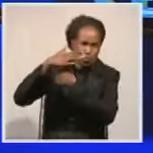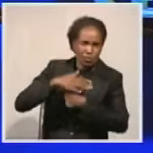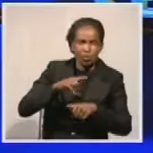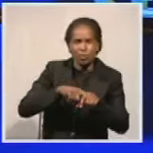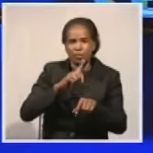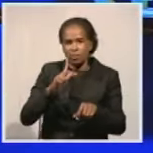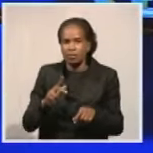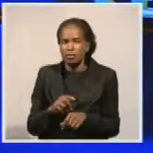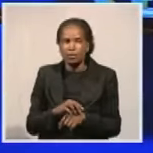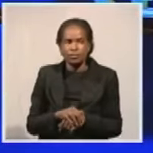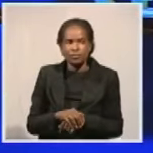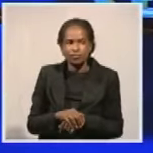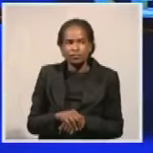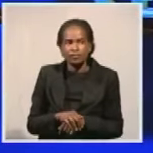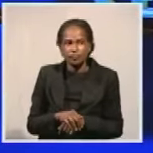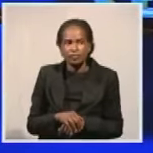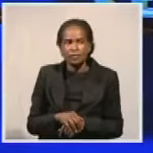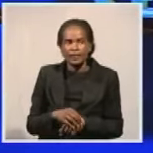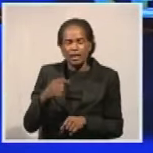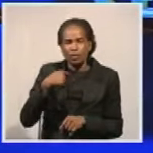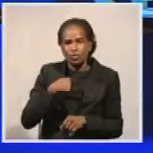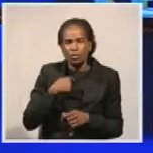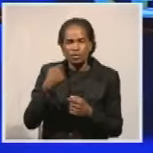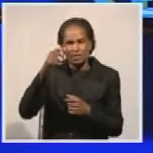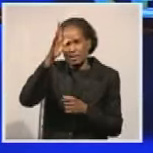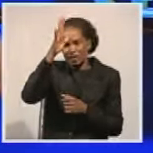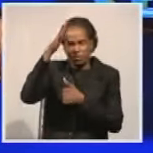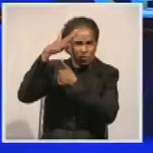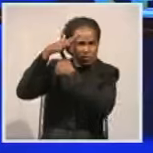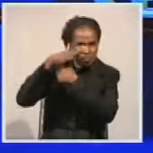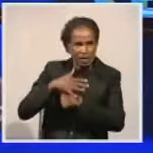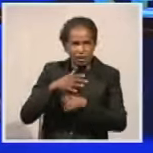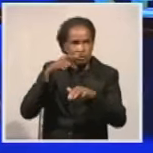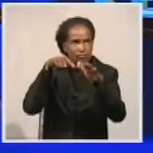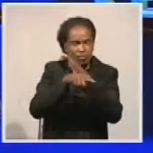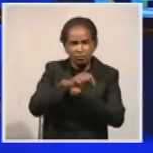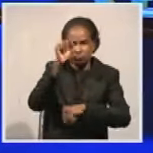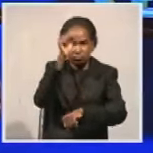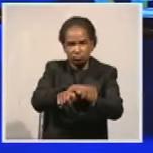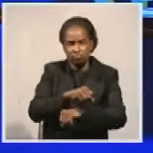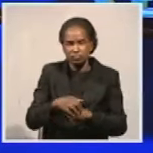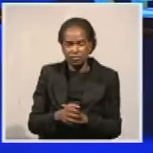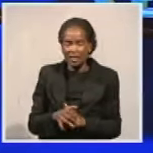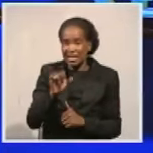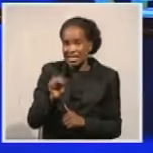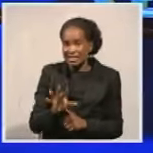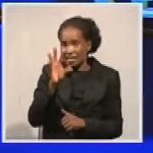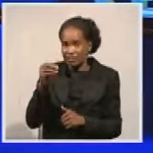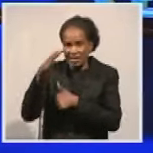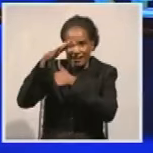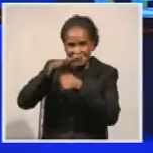It was on the top of our hair that what South Africa was doing to